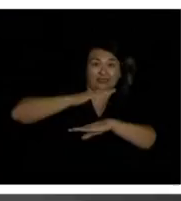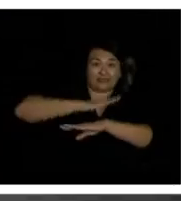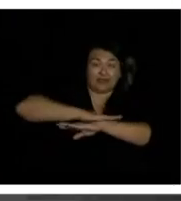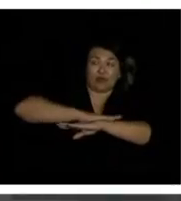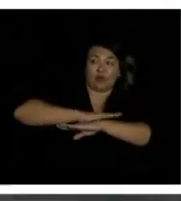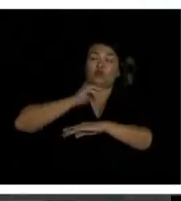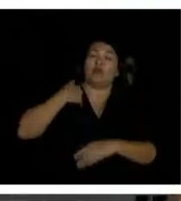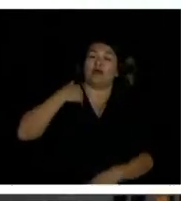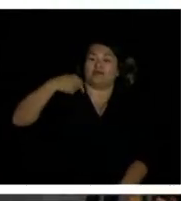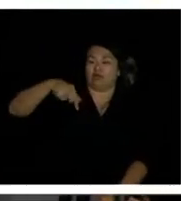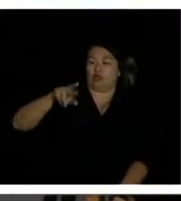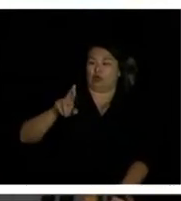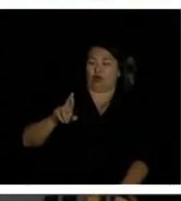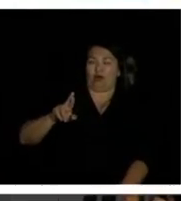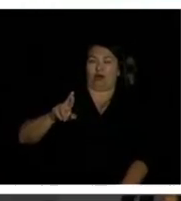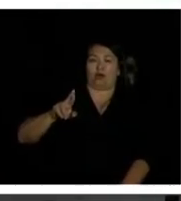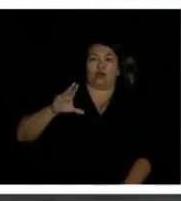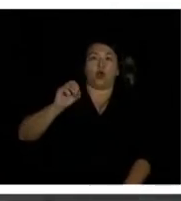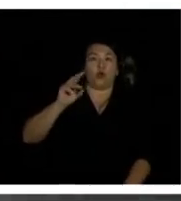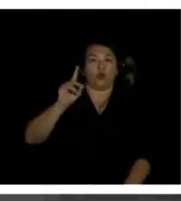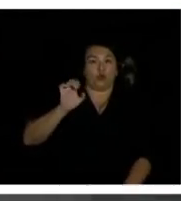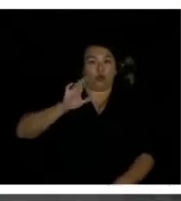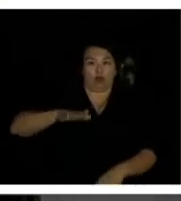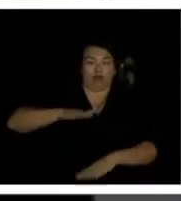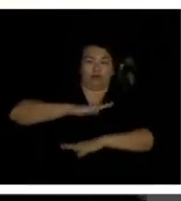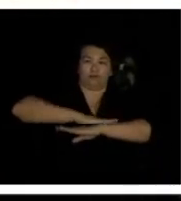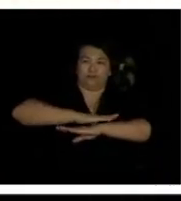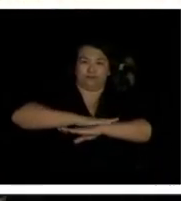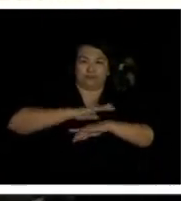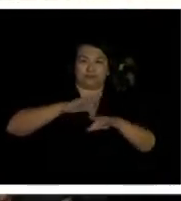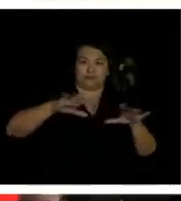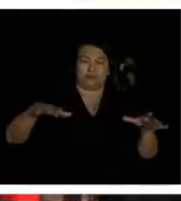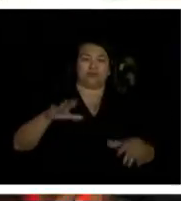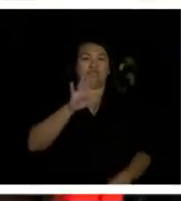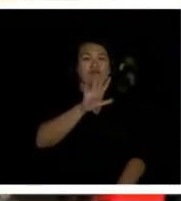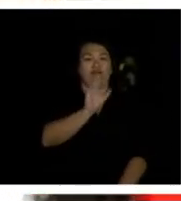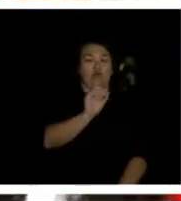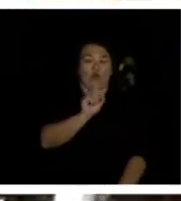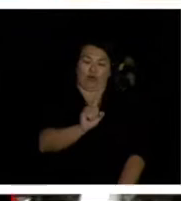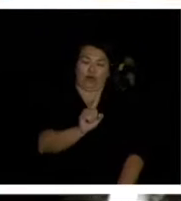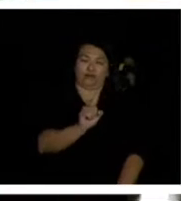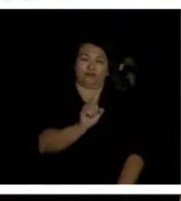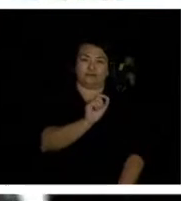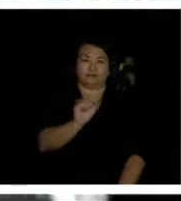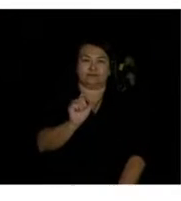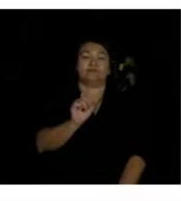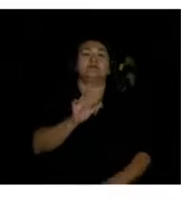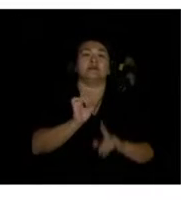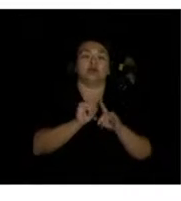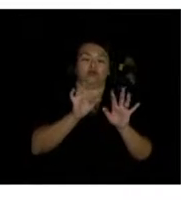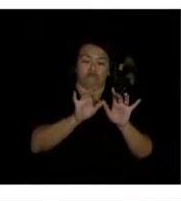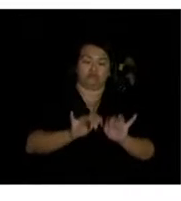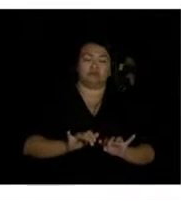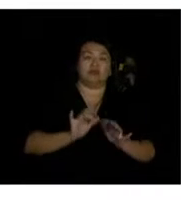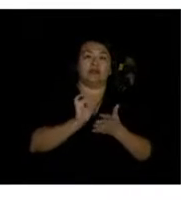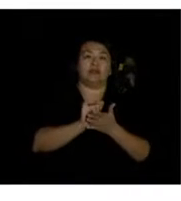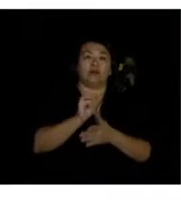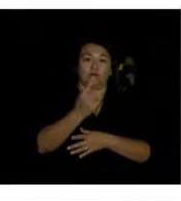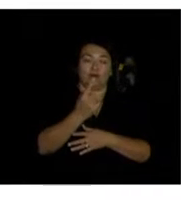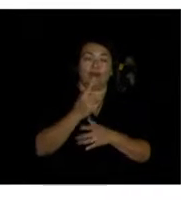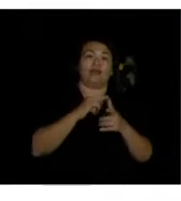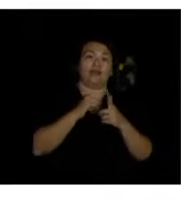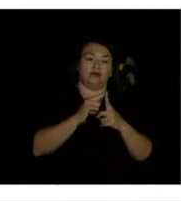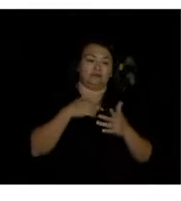the QR code on your placemat. It's the QR code that's 501. If you will enter that and get to